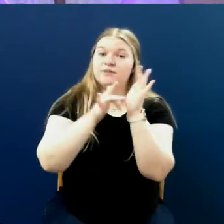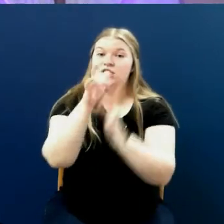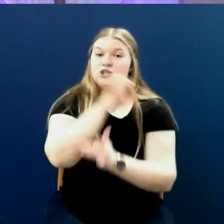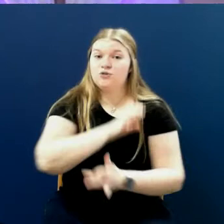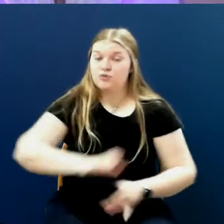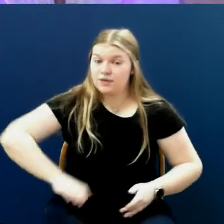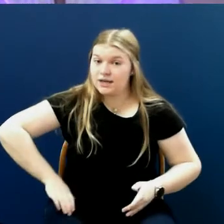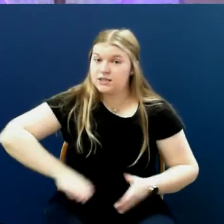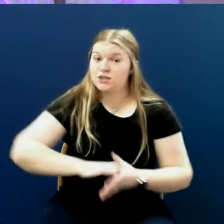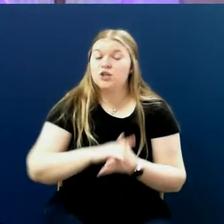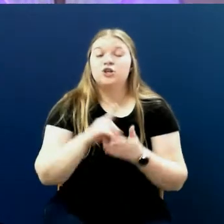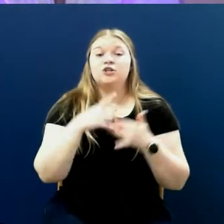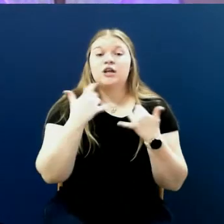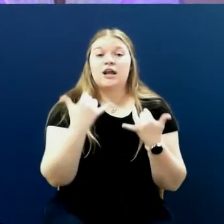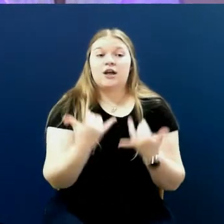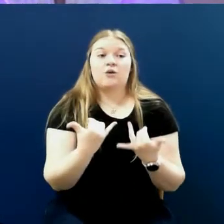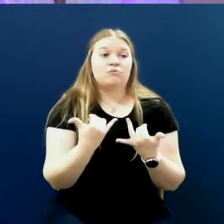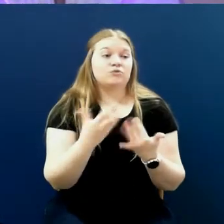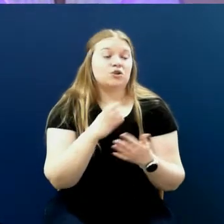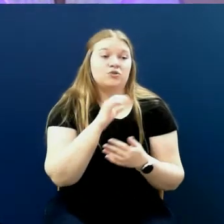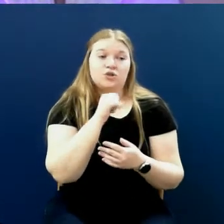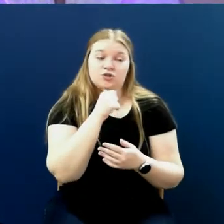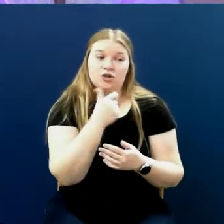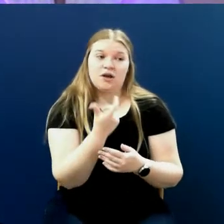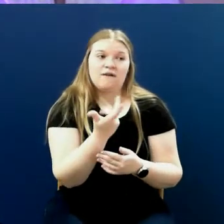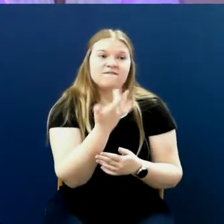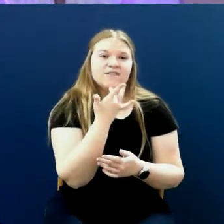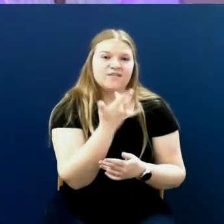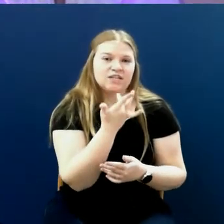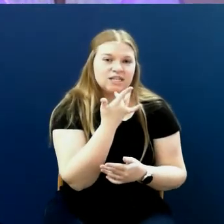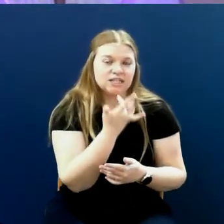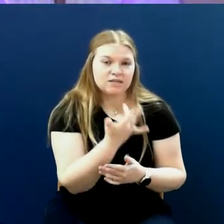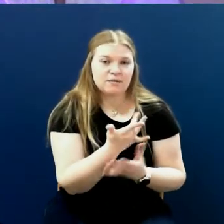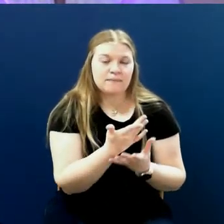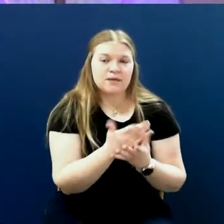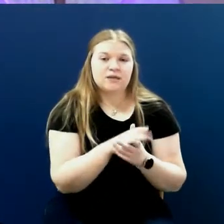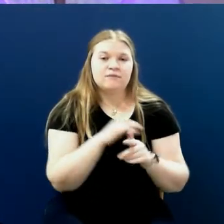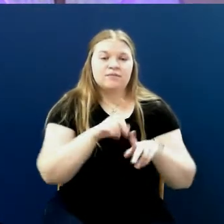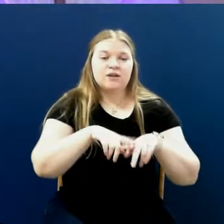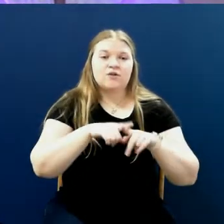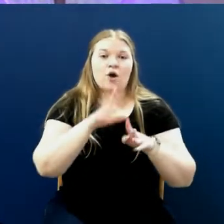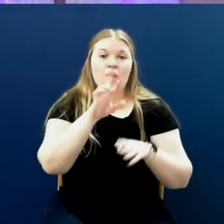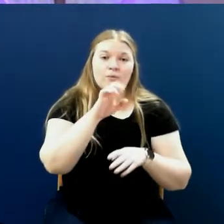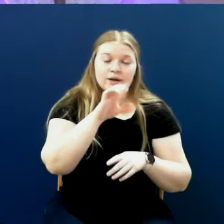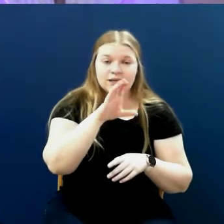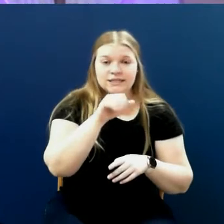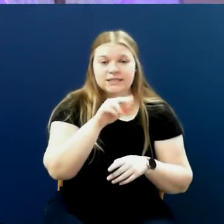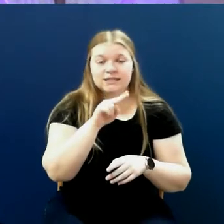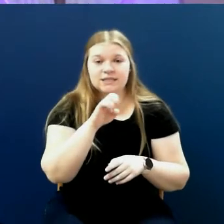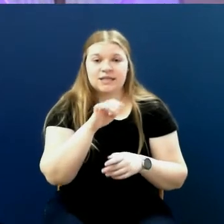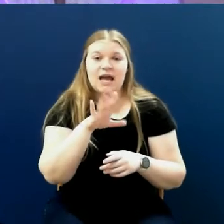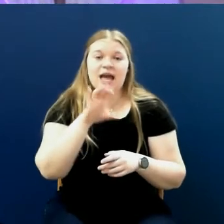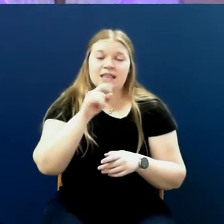Christ, there now is no longer favoritism based on our race, our ethnicity,